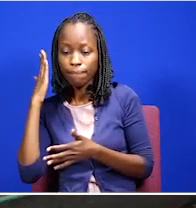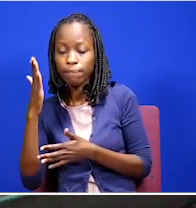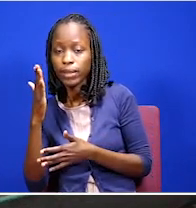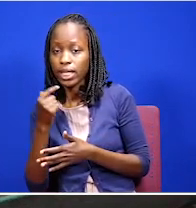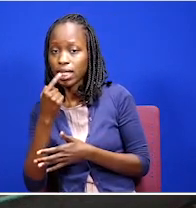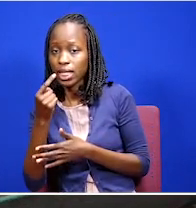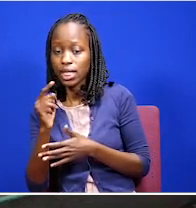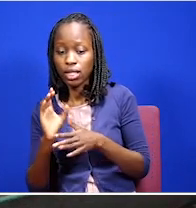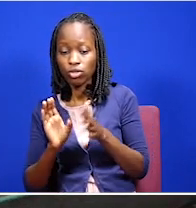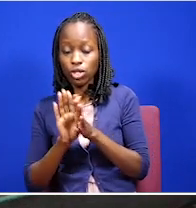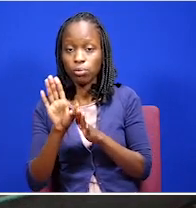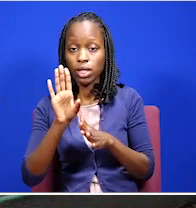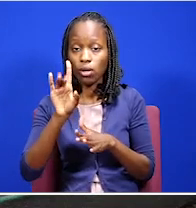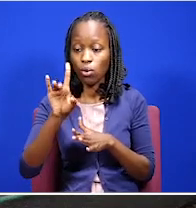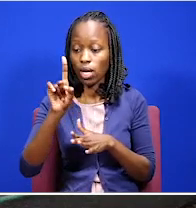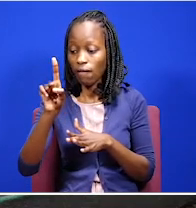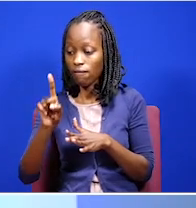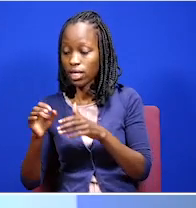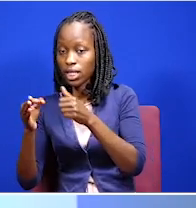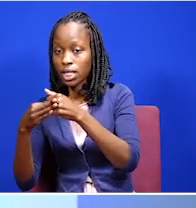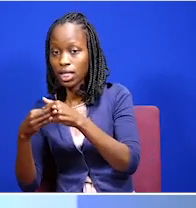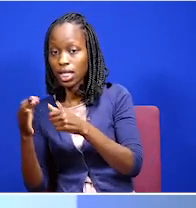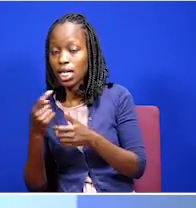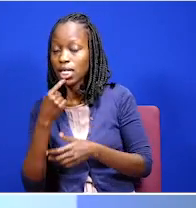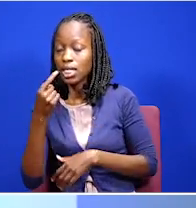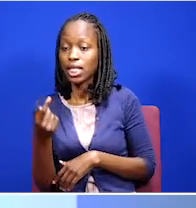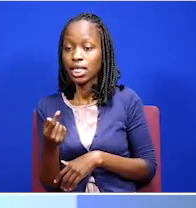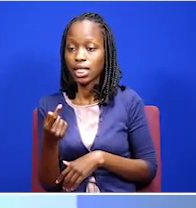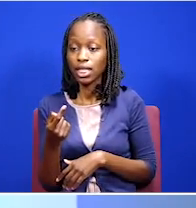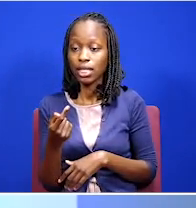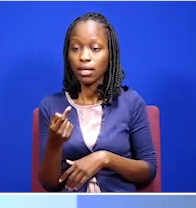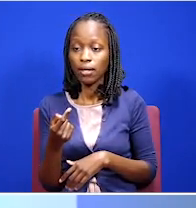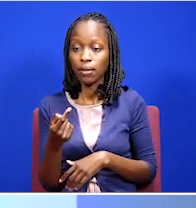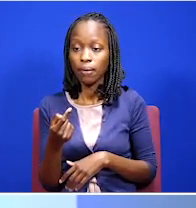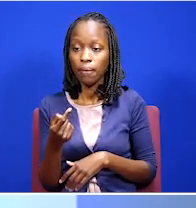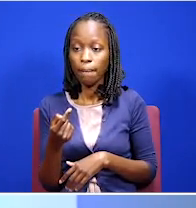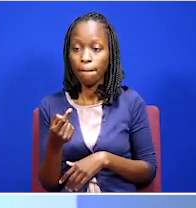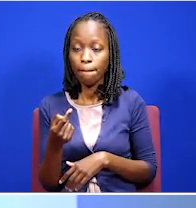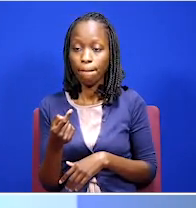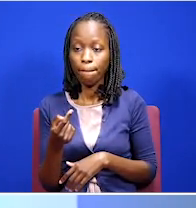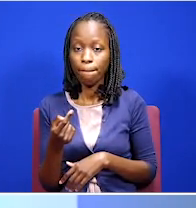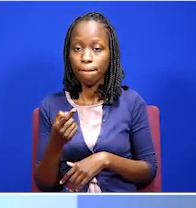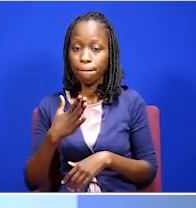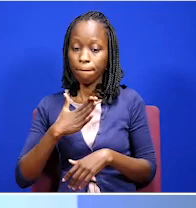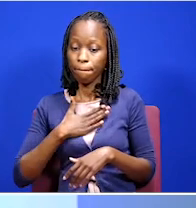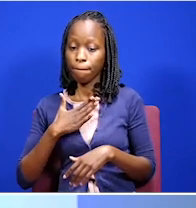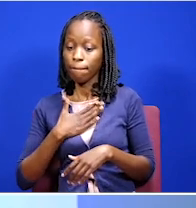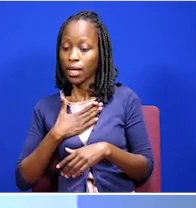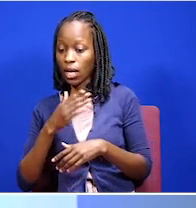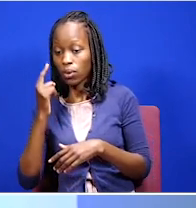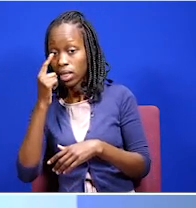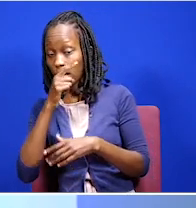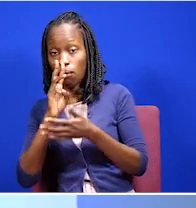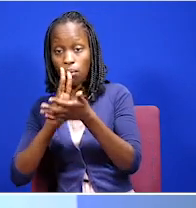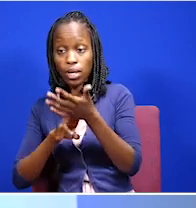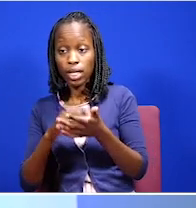second letter in the New Testament, he says in chapter 1 and verse 18, he writes and